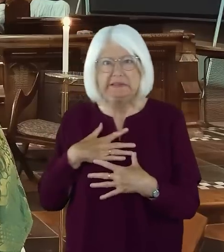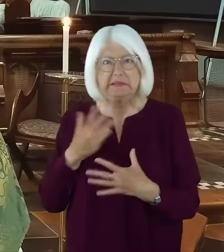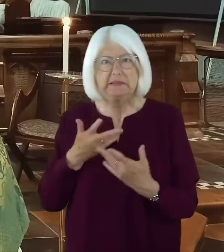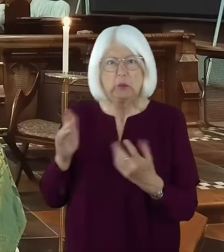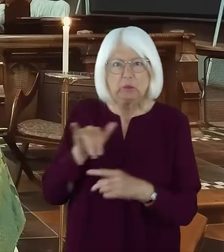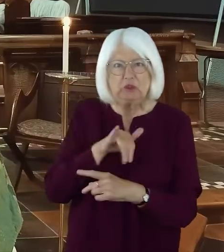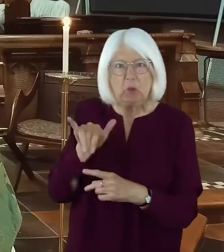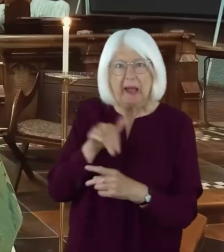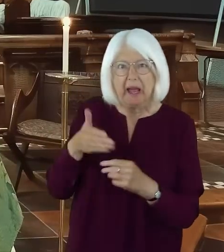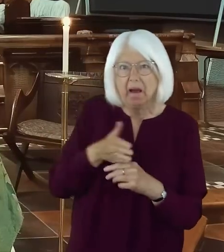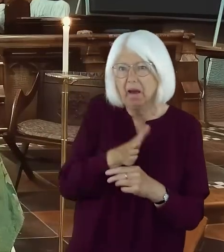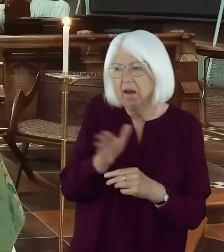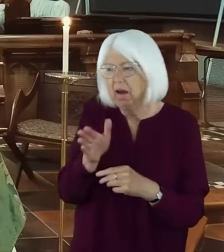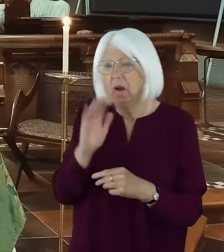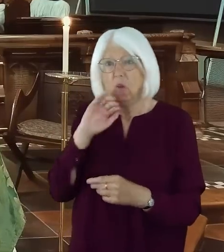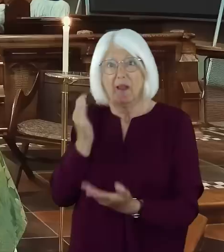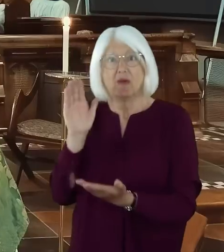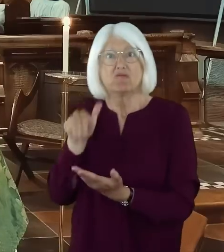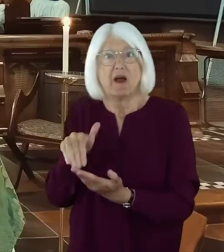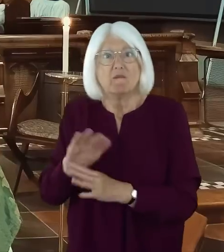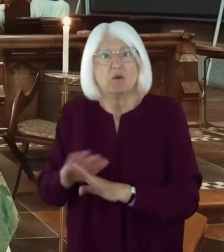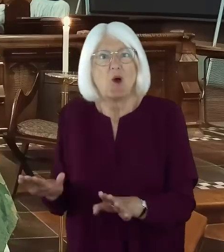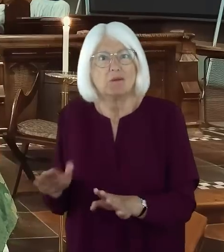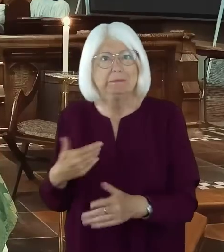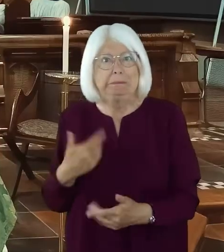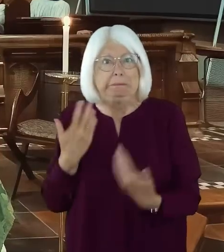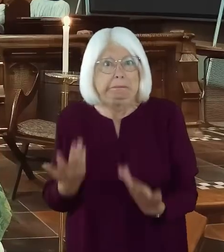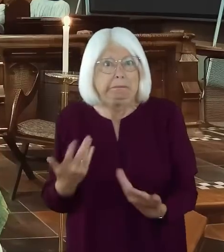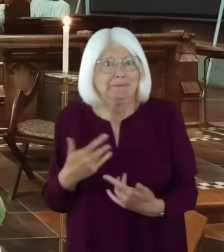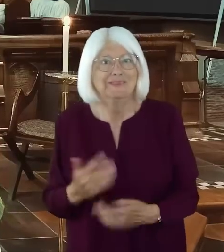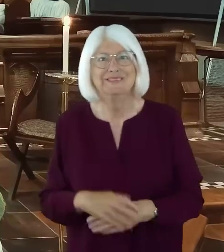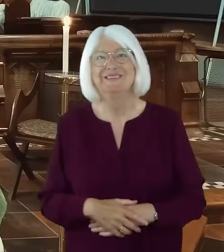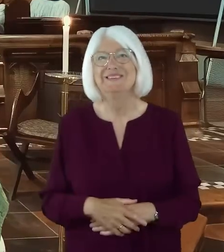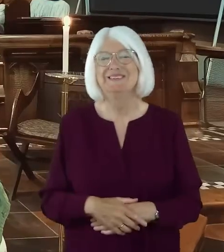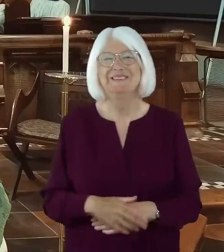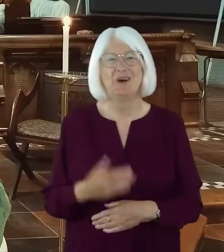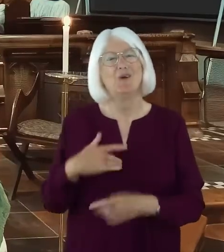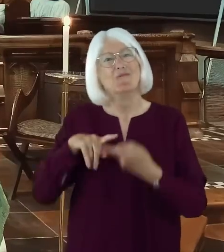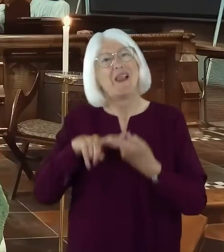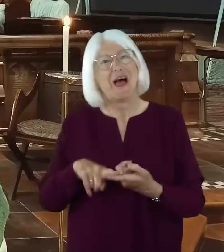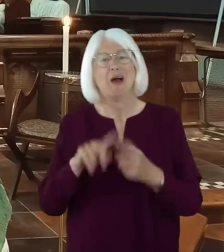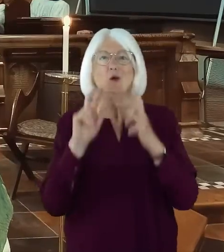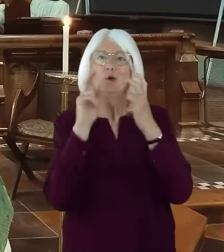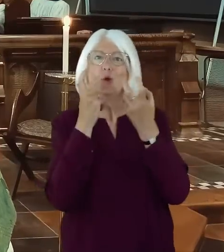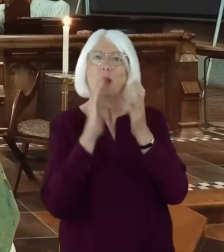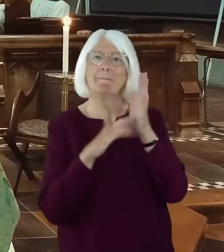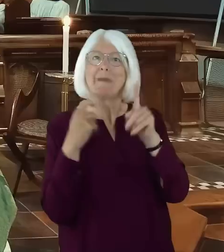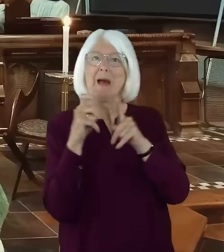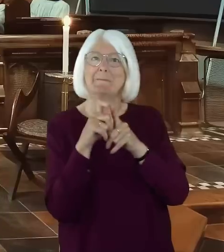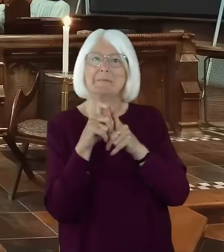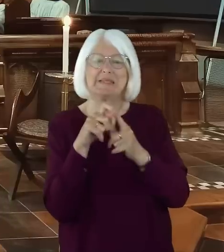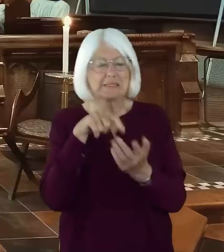fear and that you're not going to arrive at your destination. So you rely on good old Google